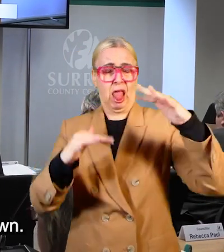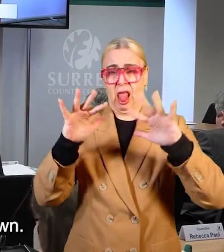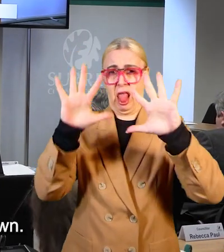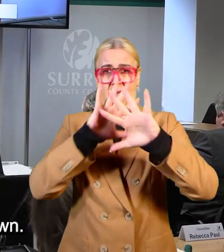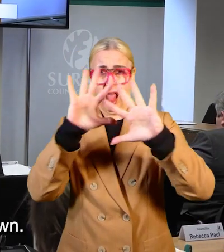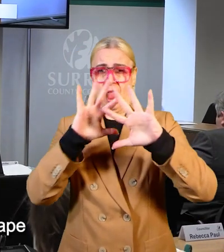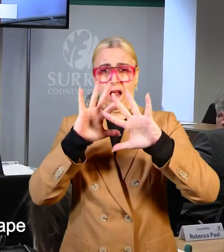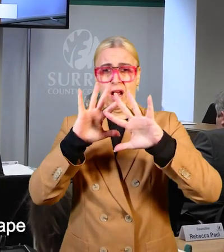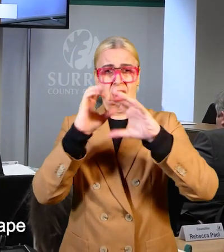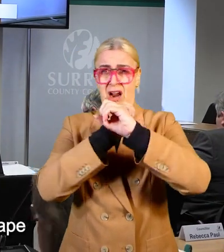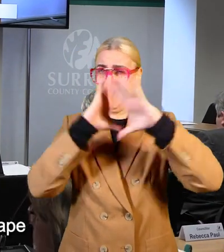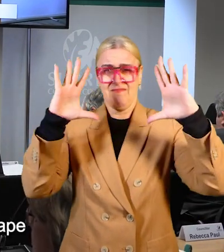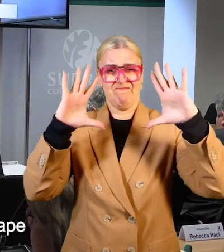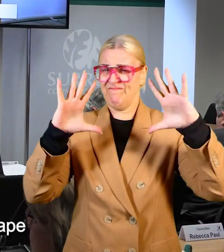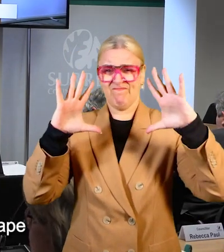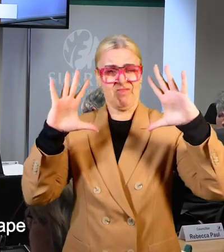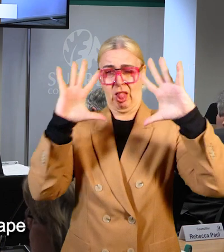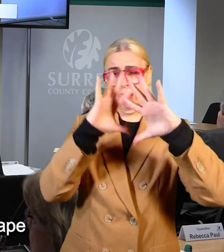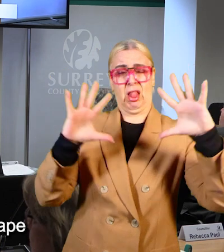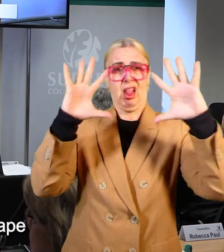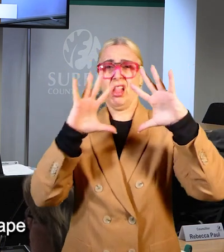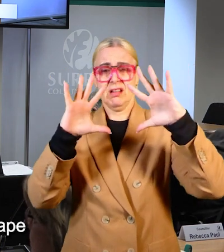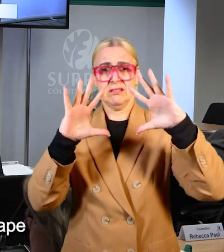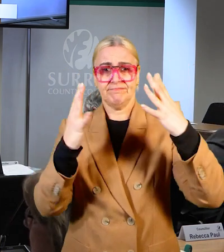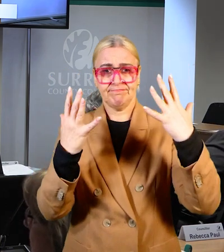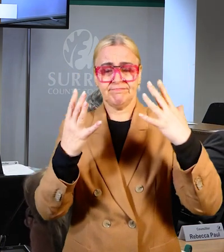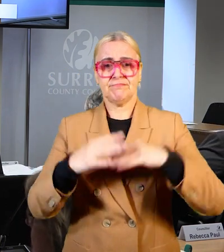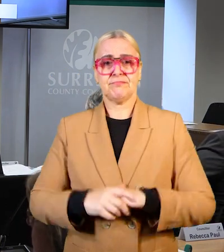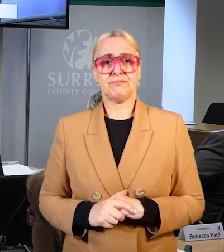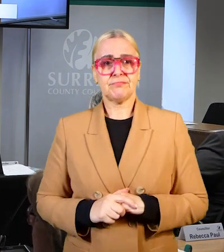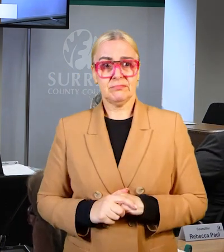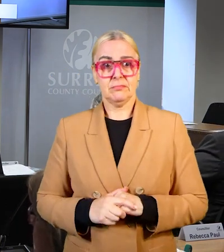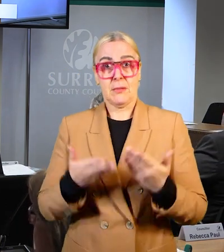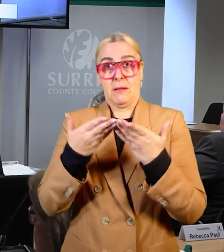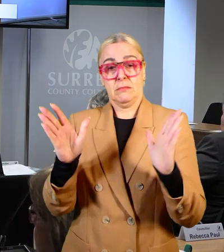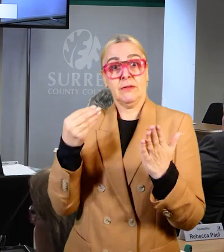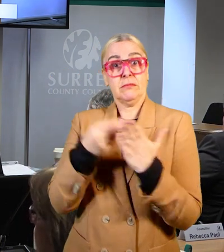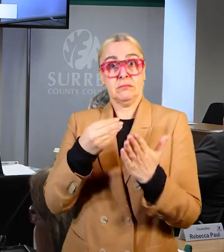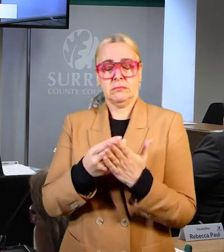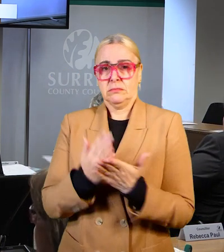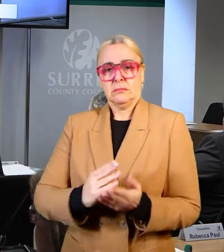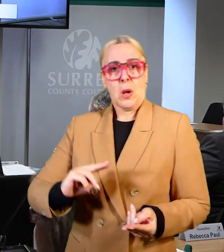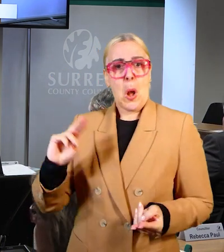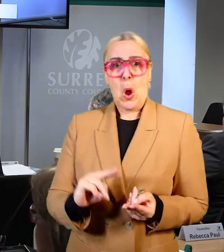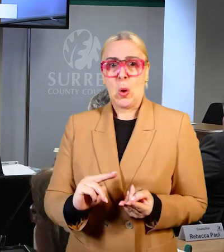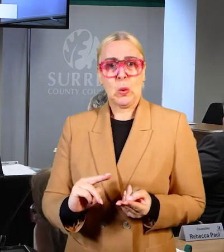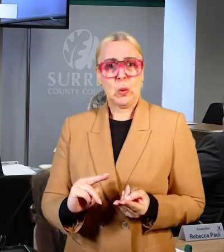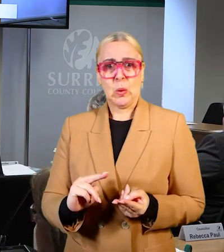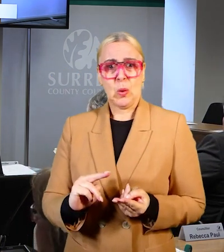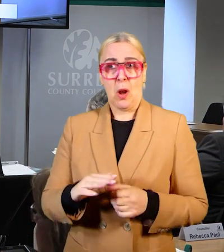known. We have a global geopolitical landscape full of uncertainty, unpredictability